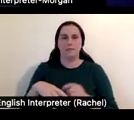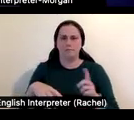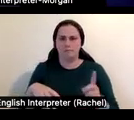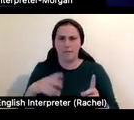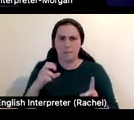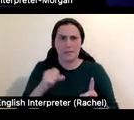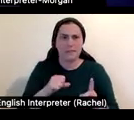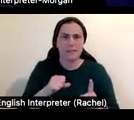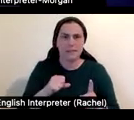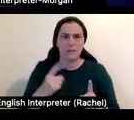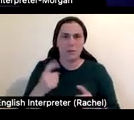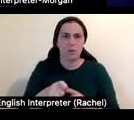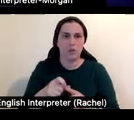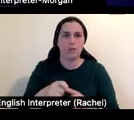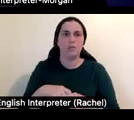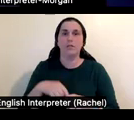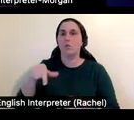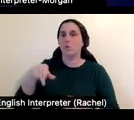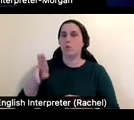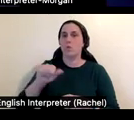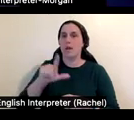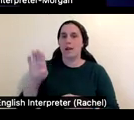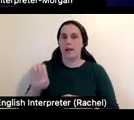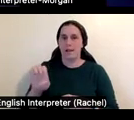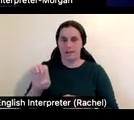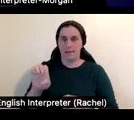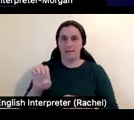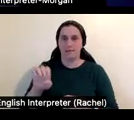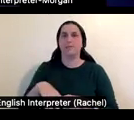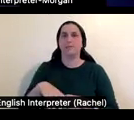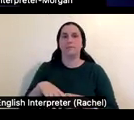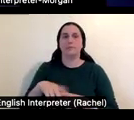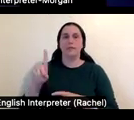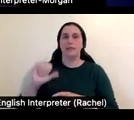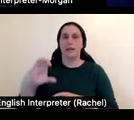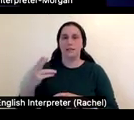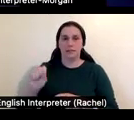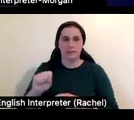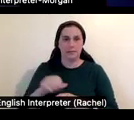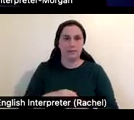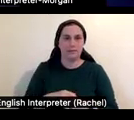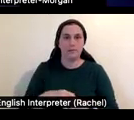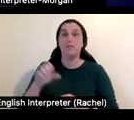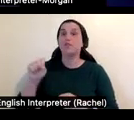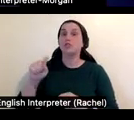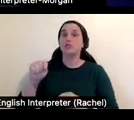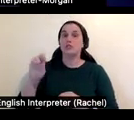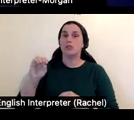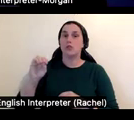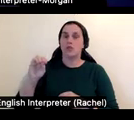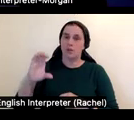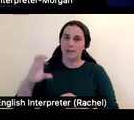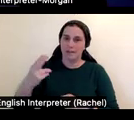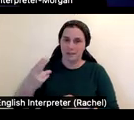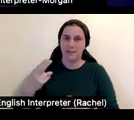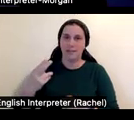Qualle. Koala. Yeah? Yeah. We have Storch. Storch. So this